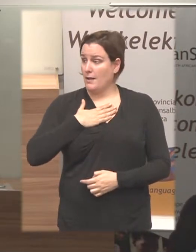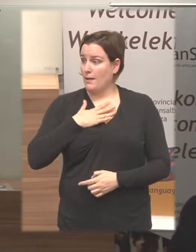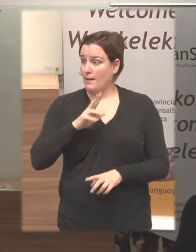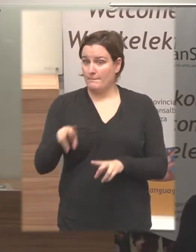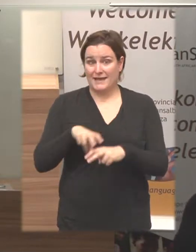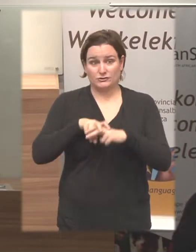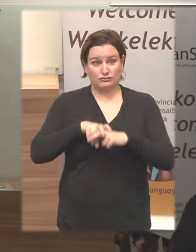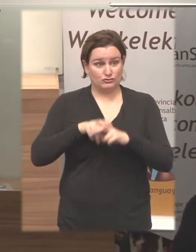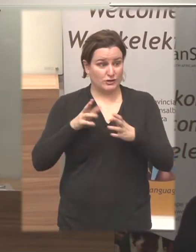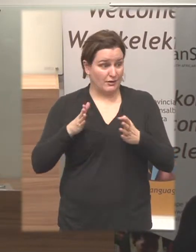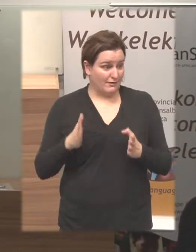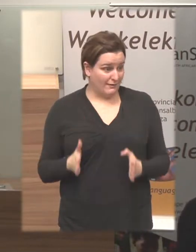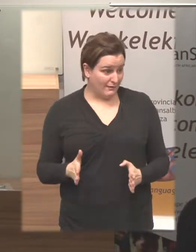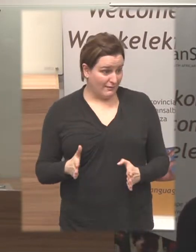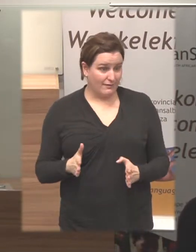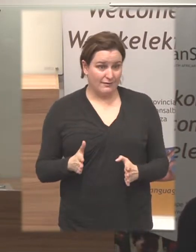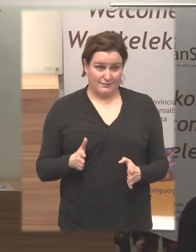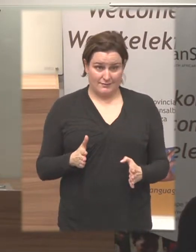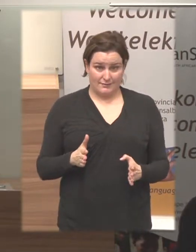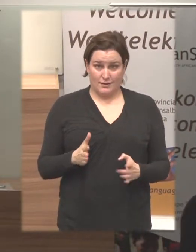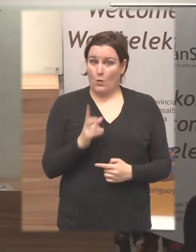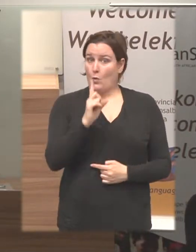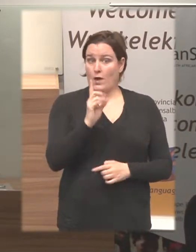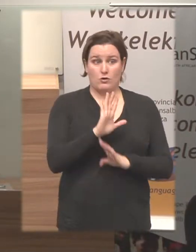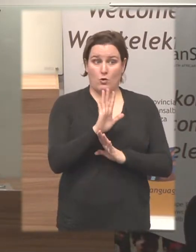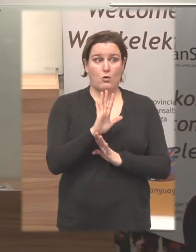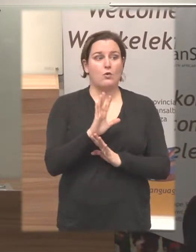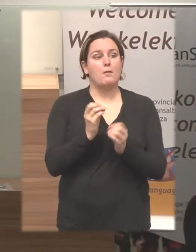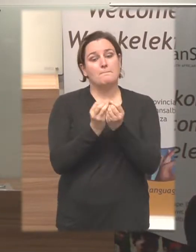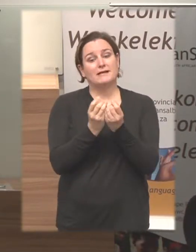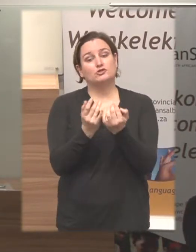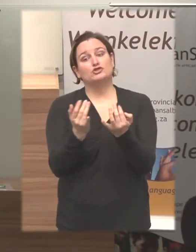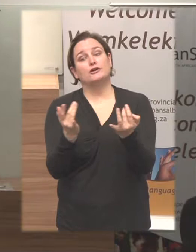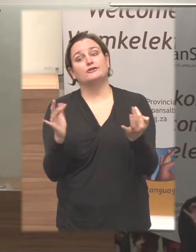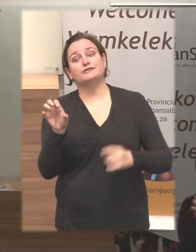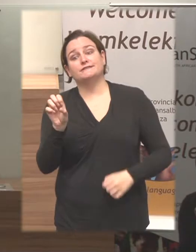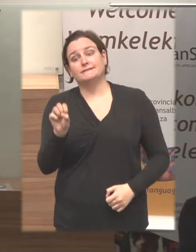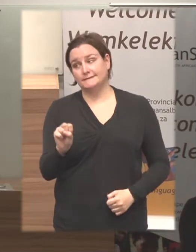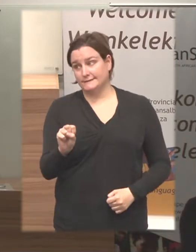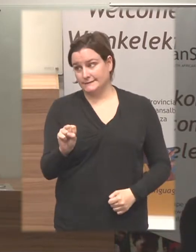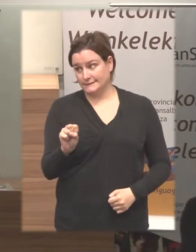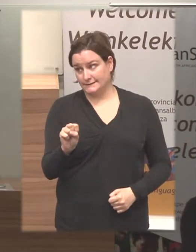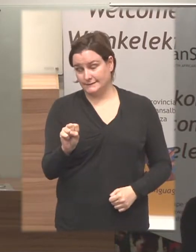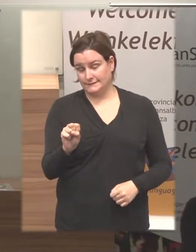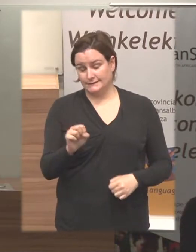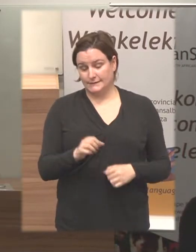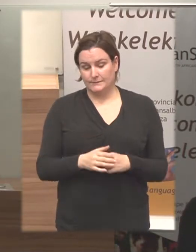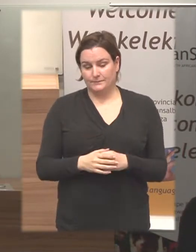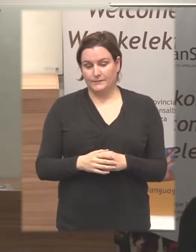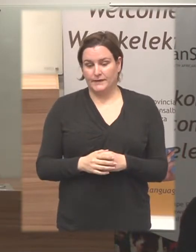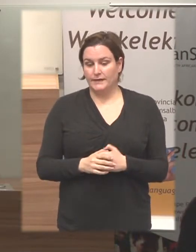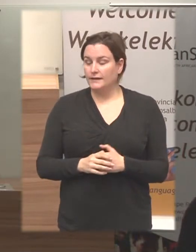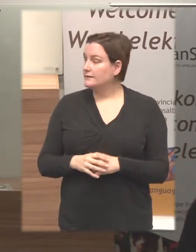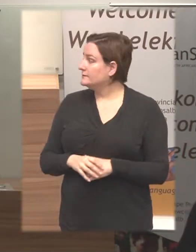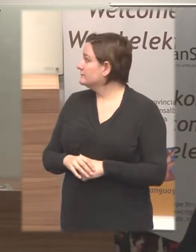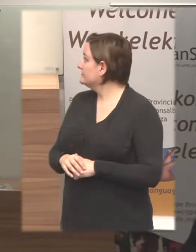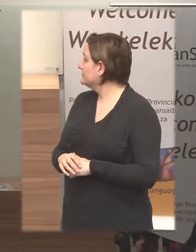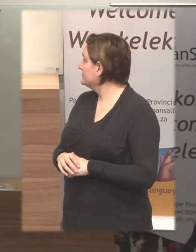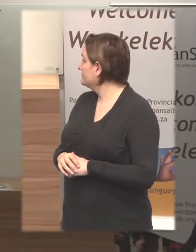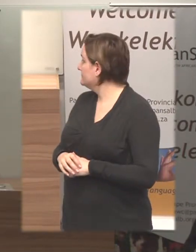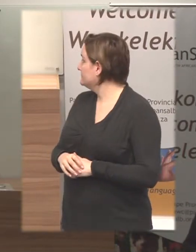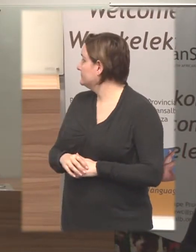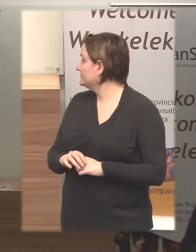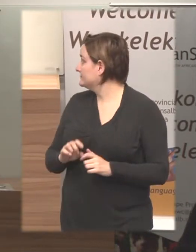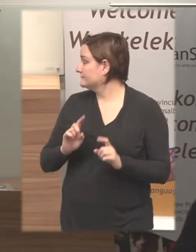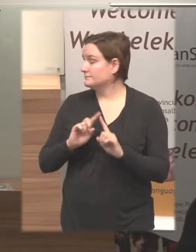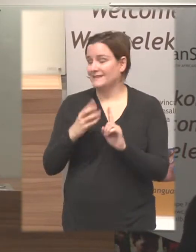It's got the plural from an Nguni language form, ma, at the front, but then a lexical